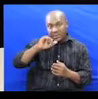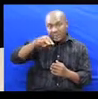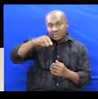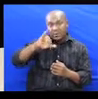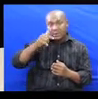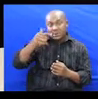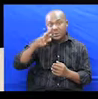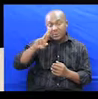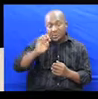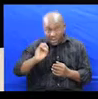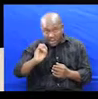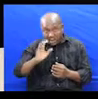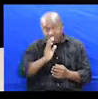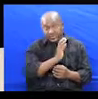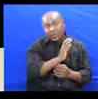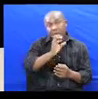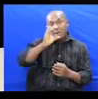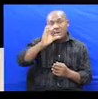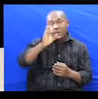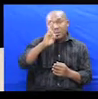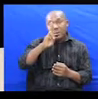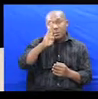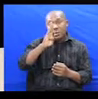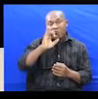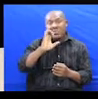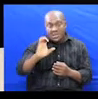we abbreviate as CO, and C is